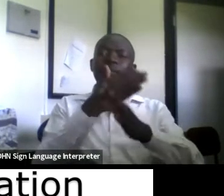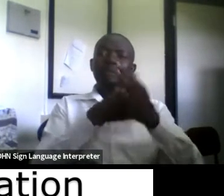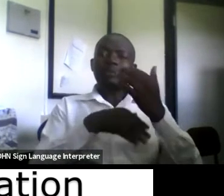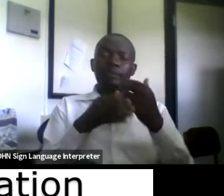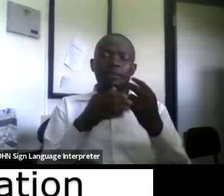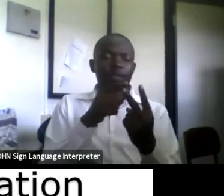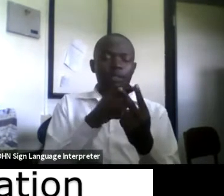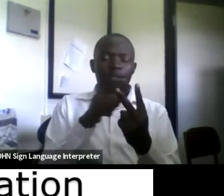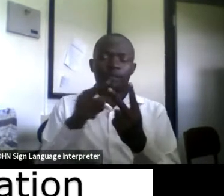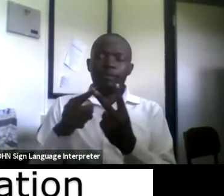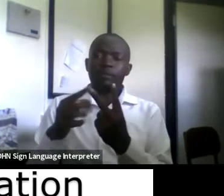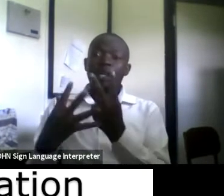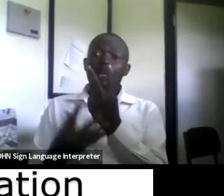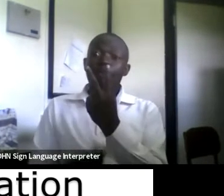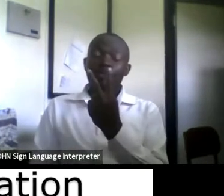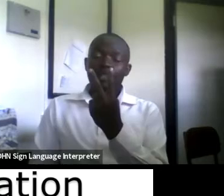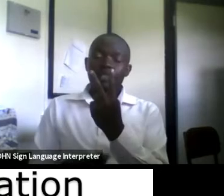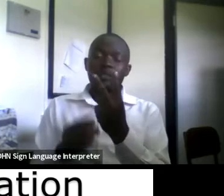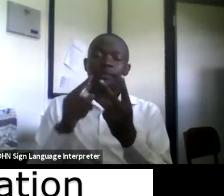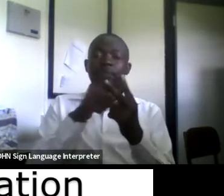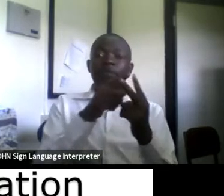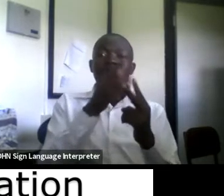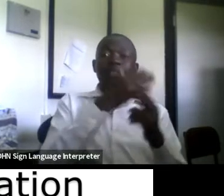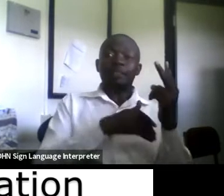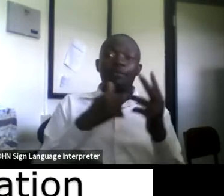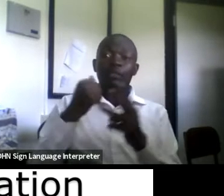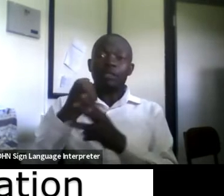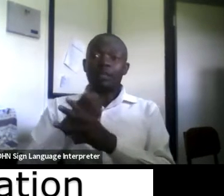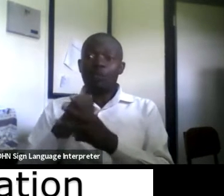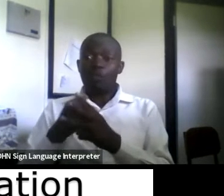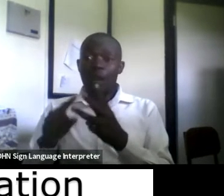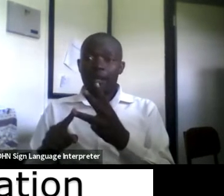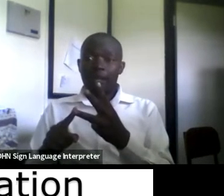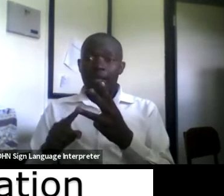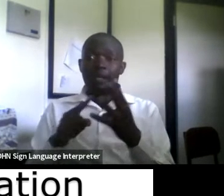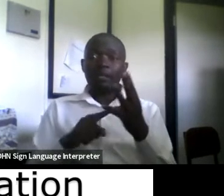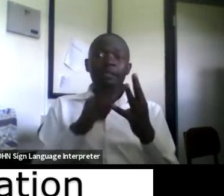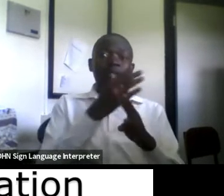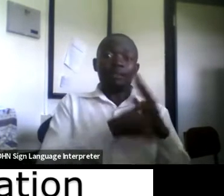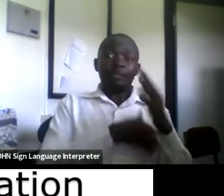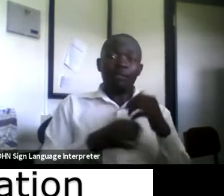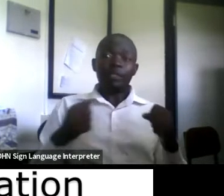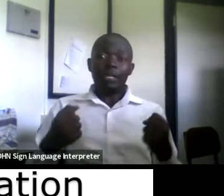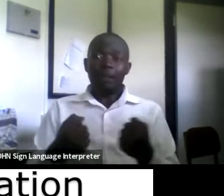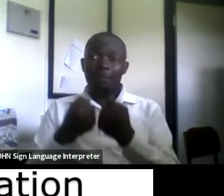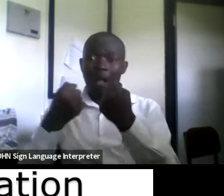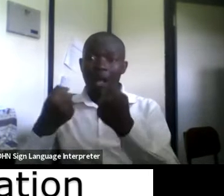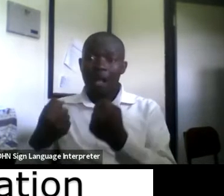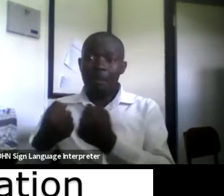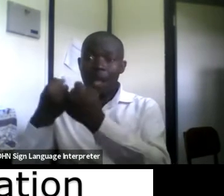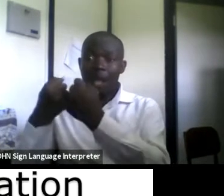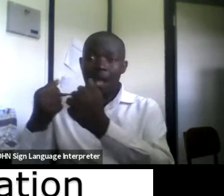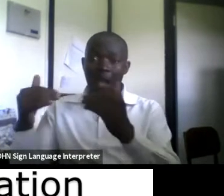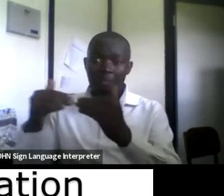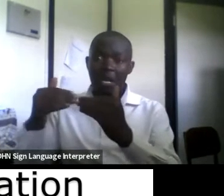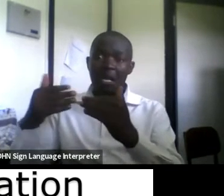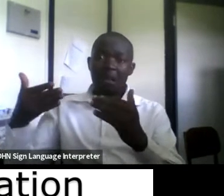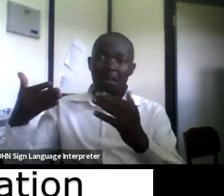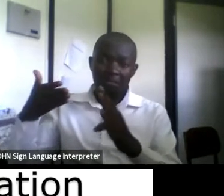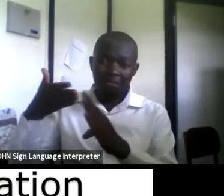poverty, disability and war, disability and injuries and accidents. So that connect what I